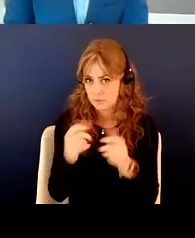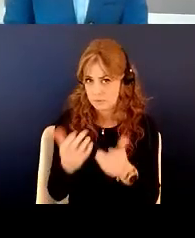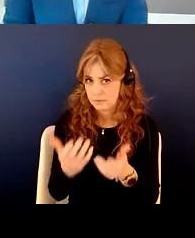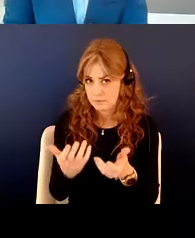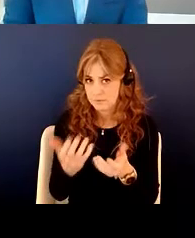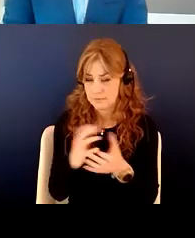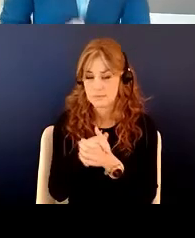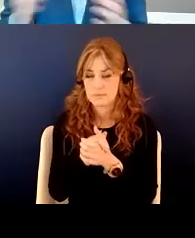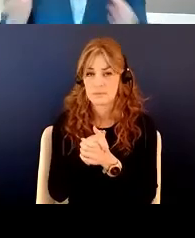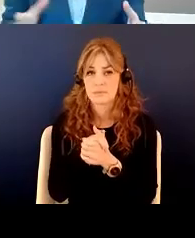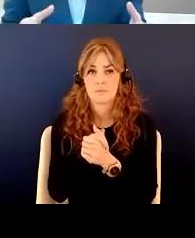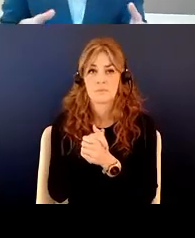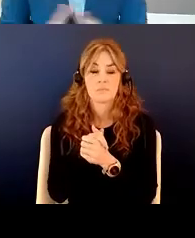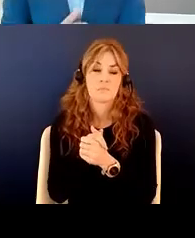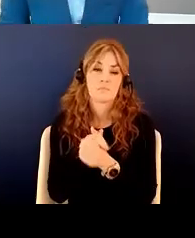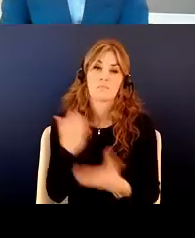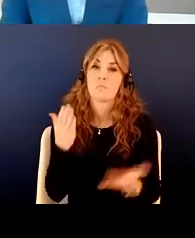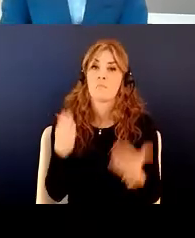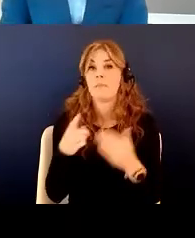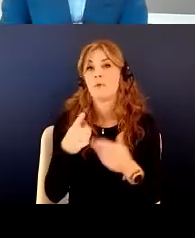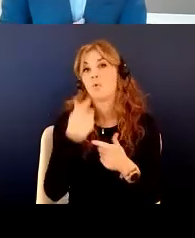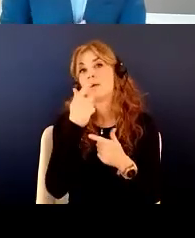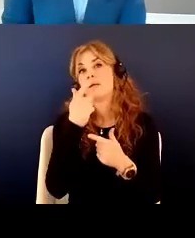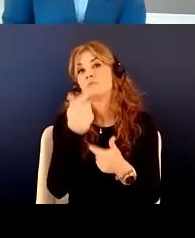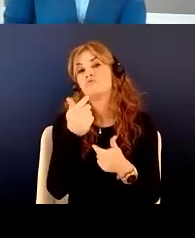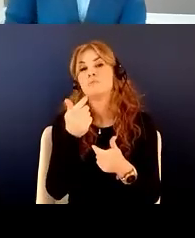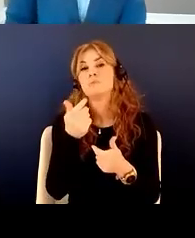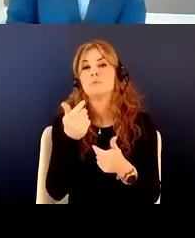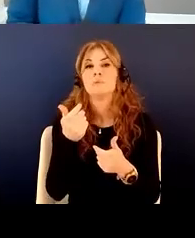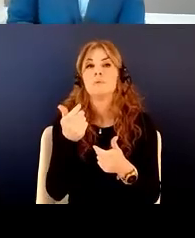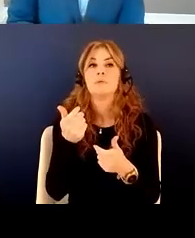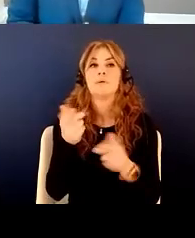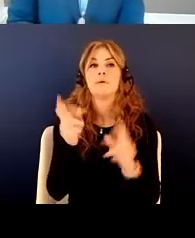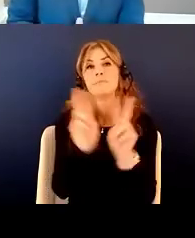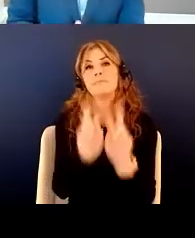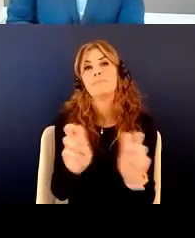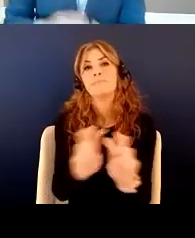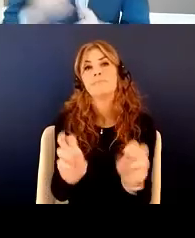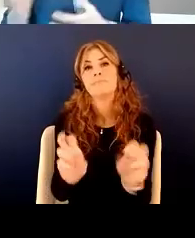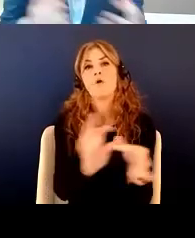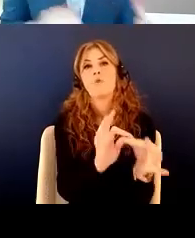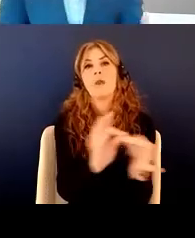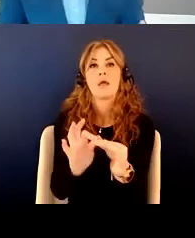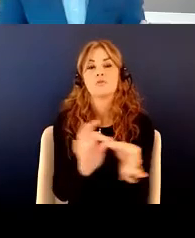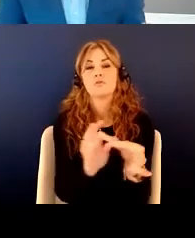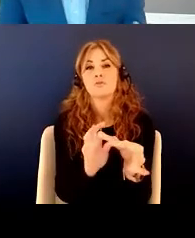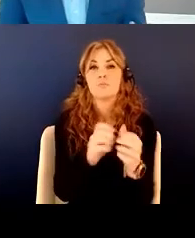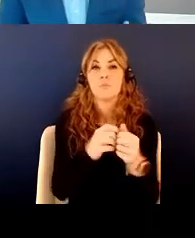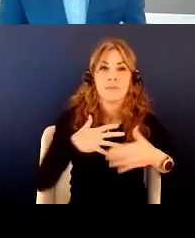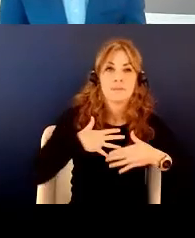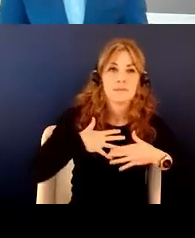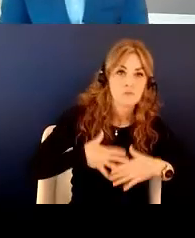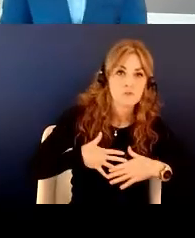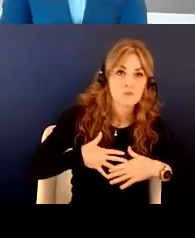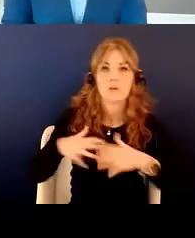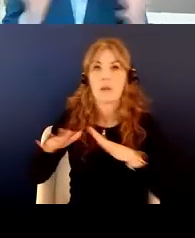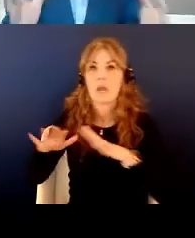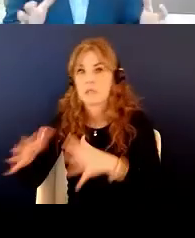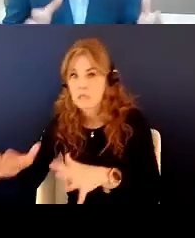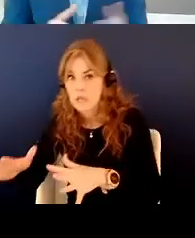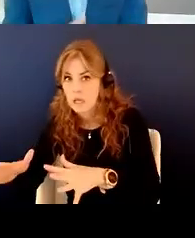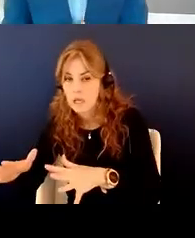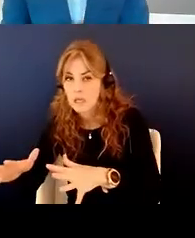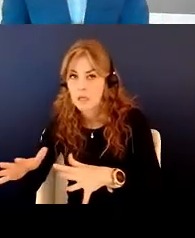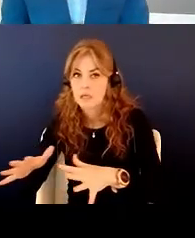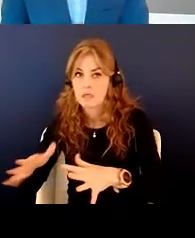So maybe you're interested in looking at the relationship between depression and anxiety, which is a